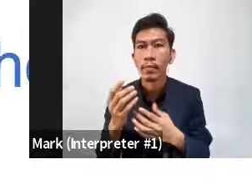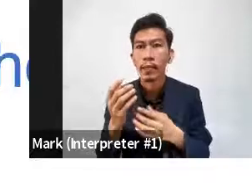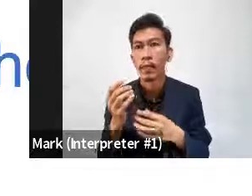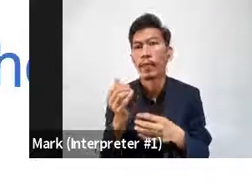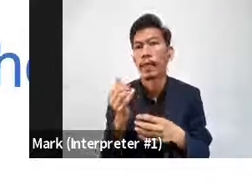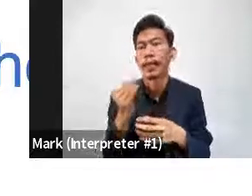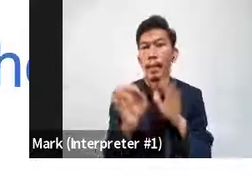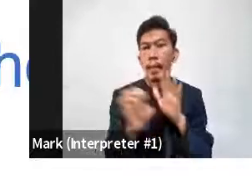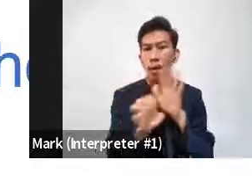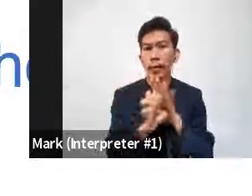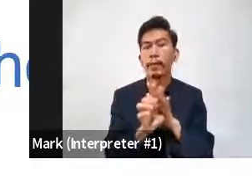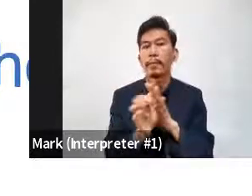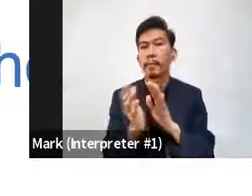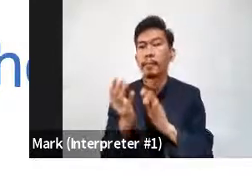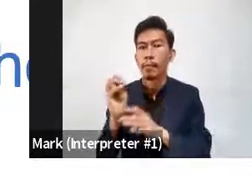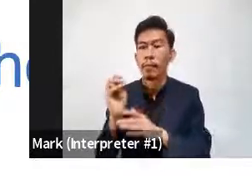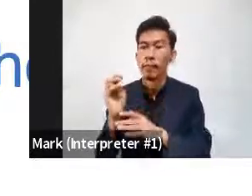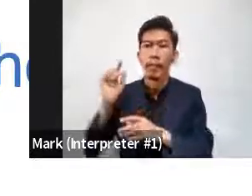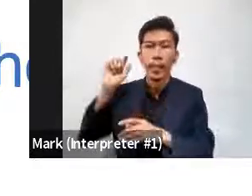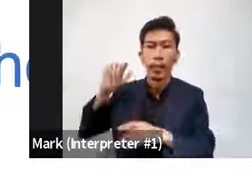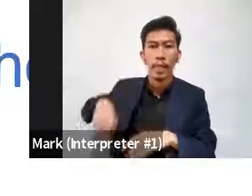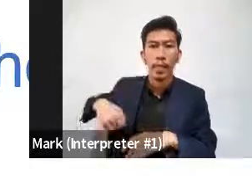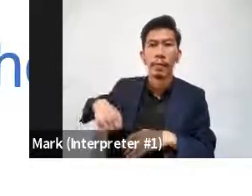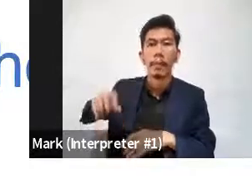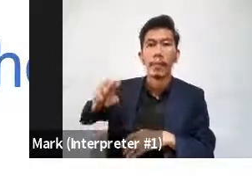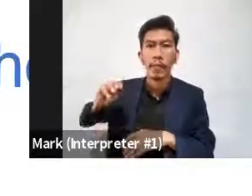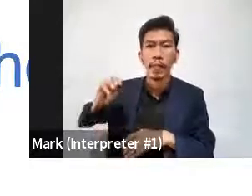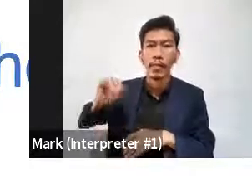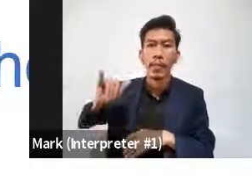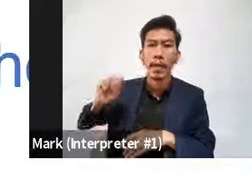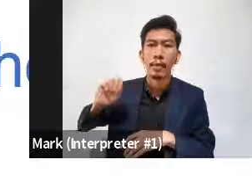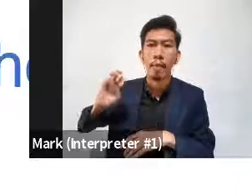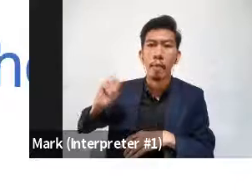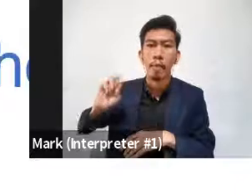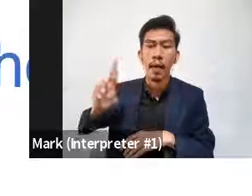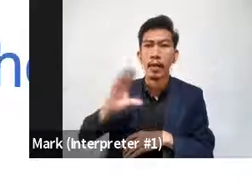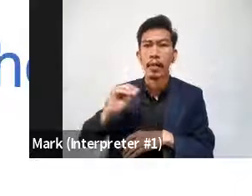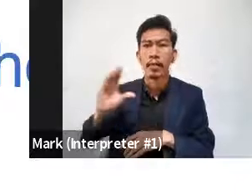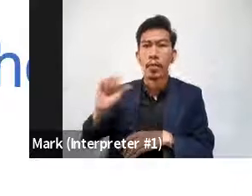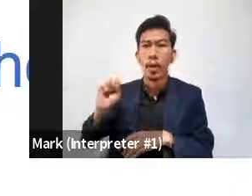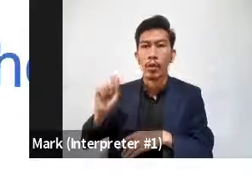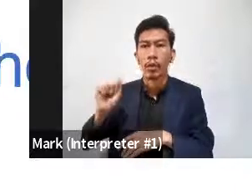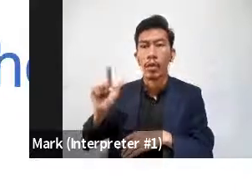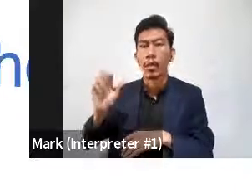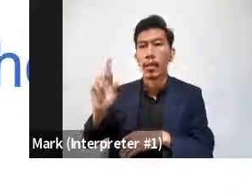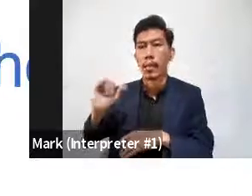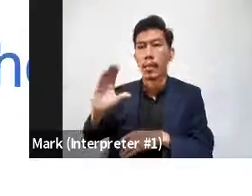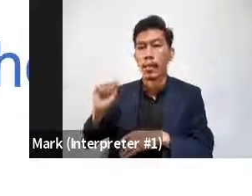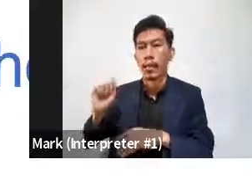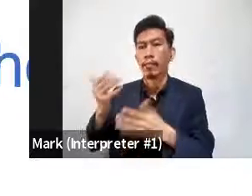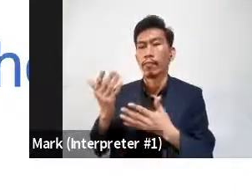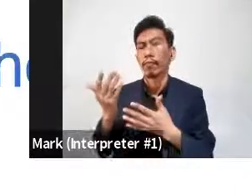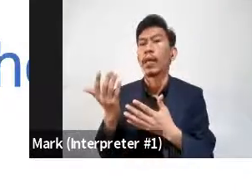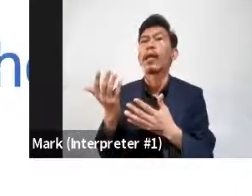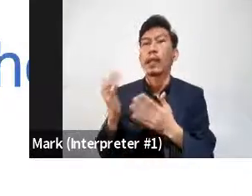example, Myanmar or Costa Rica, they started to remove their military budgets and shift it to health. I'm not sure if